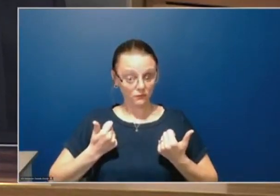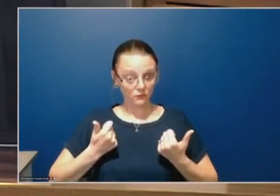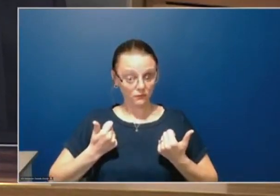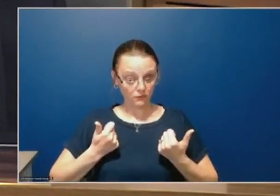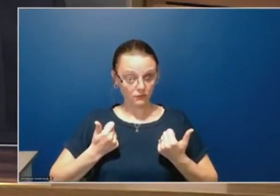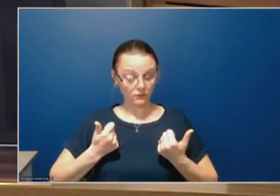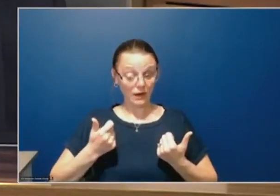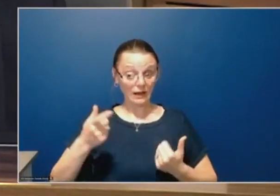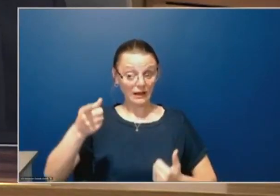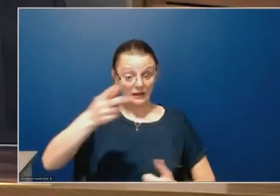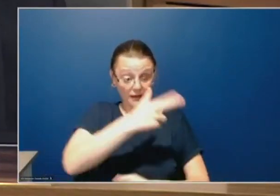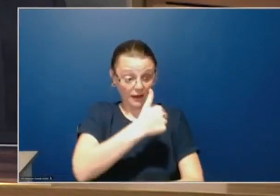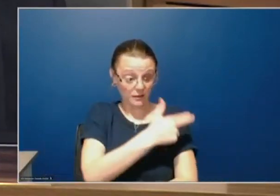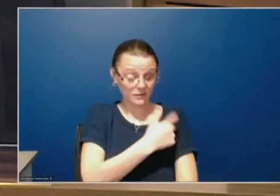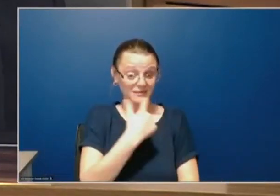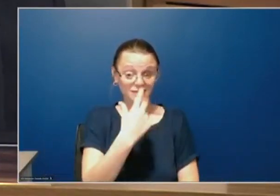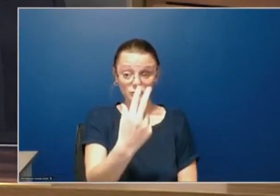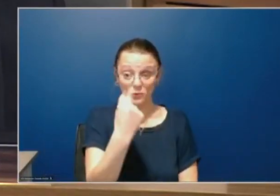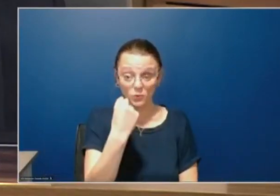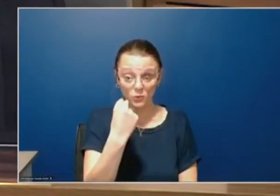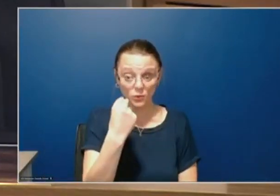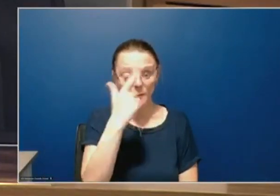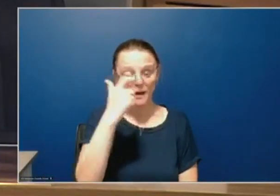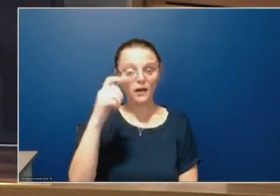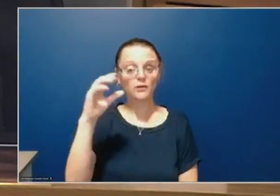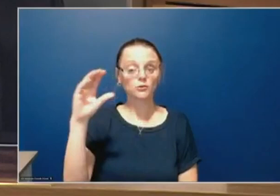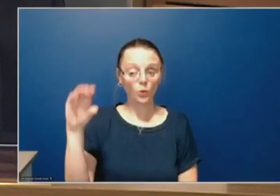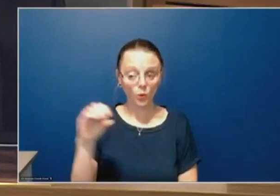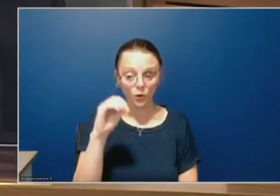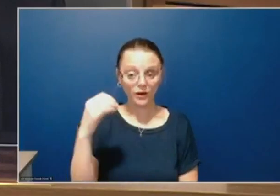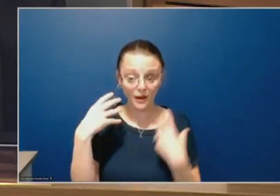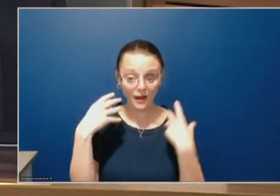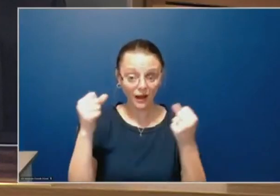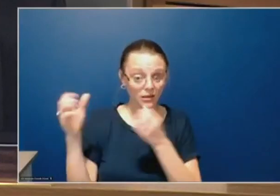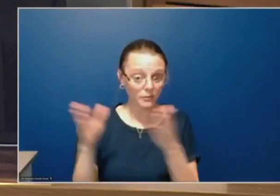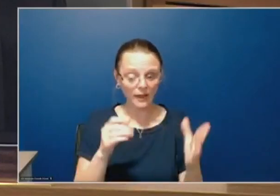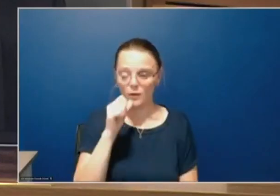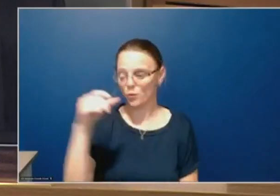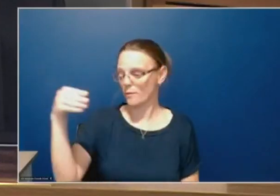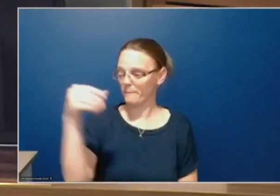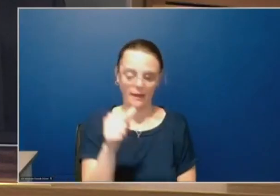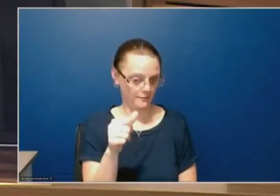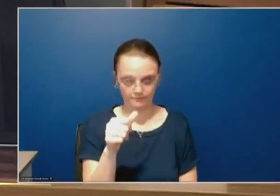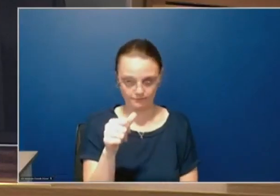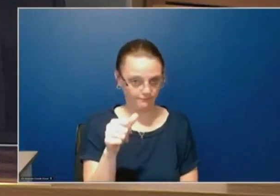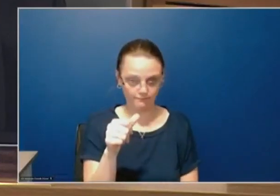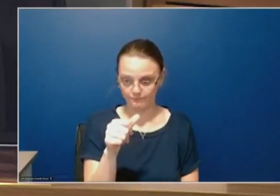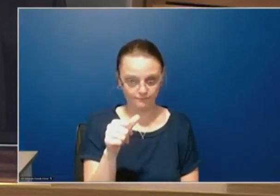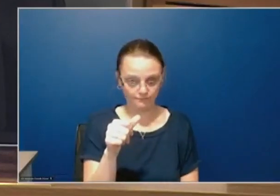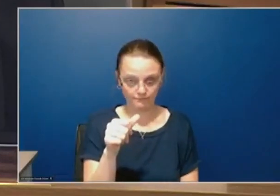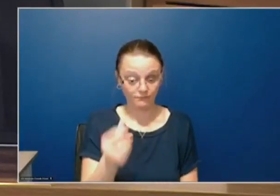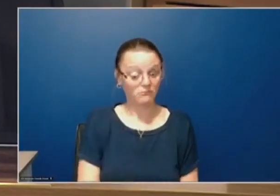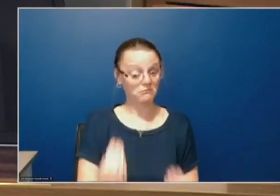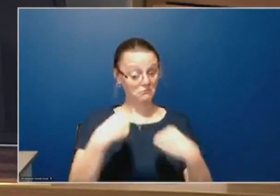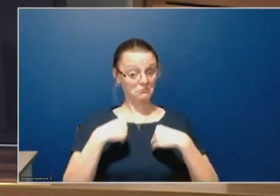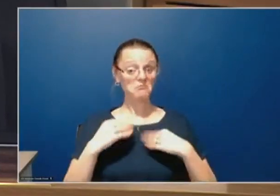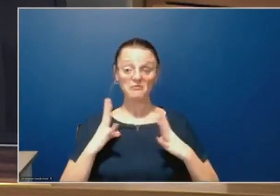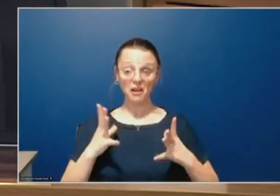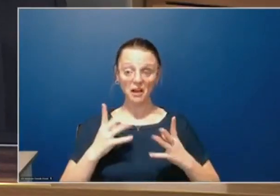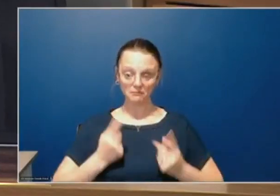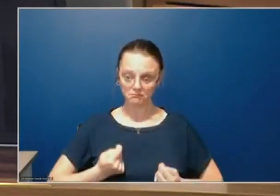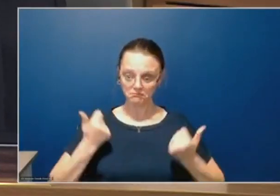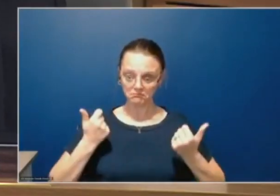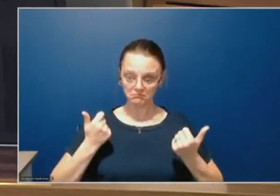denied because the Oregon Health Plan would not cover that. They would put them in, they would not take them out. He took his COVID